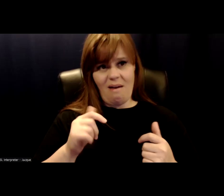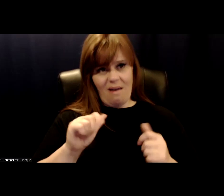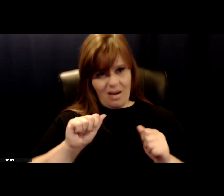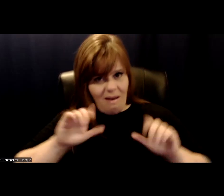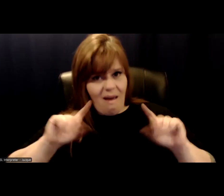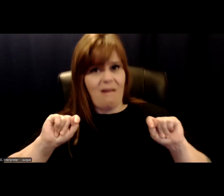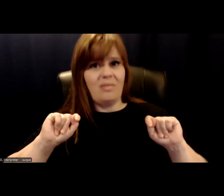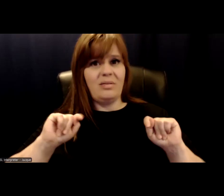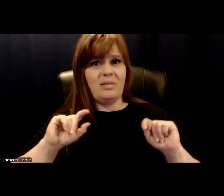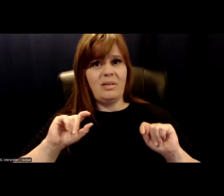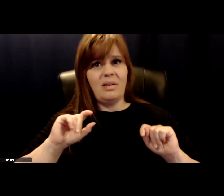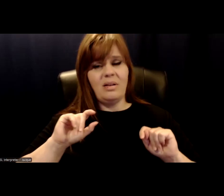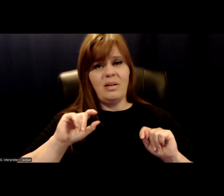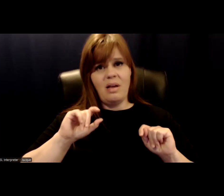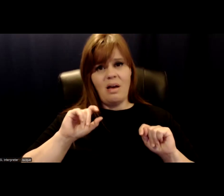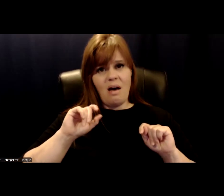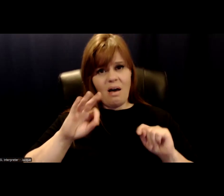but of humanity.